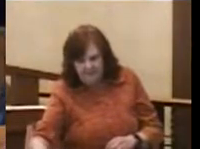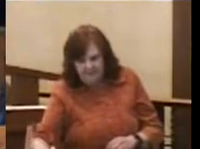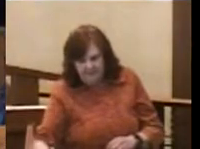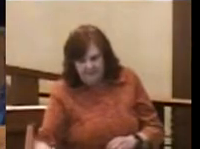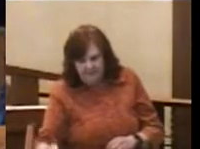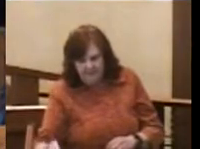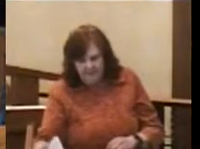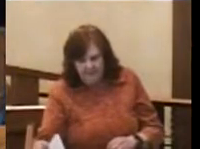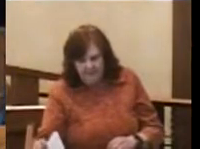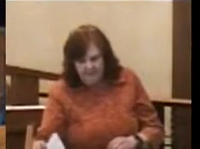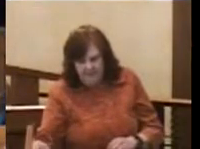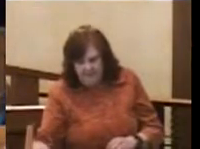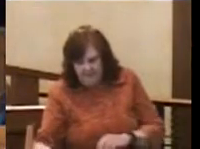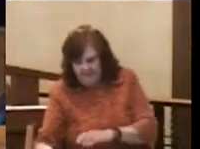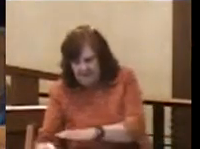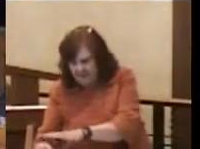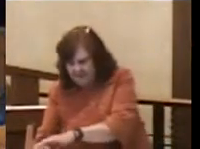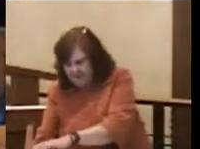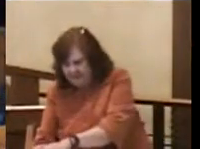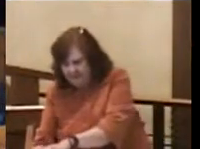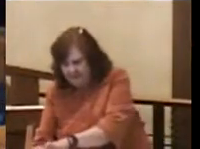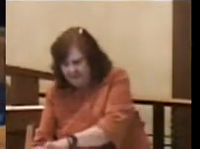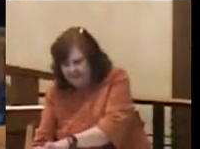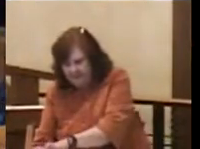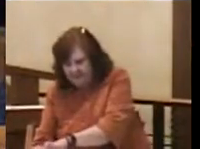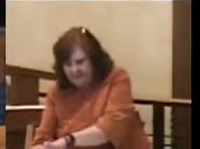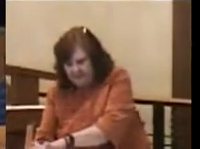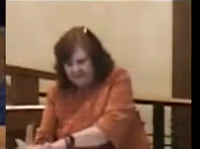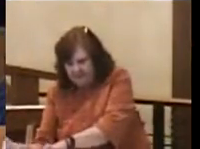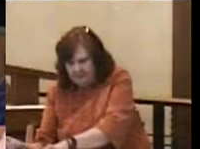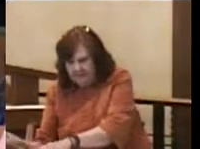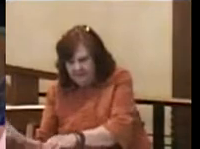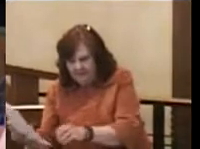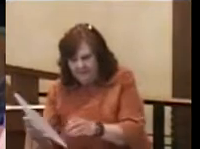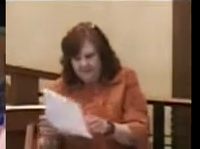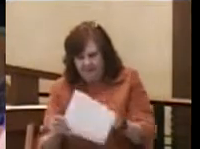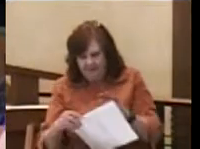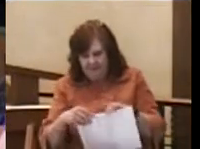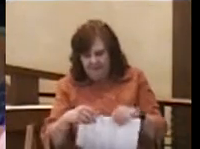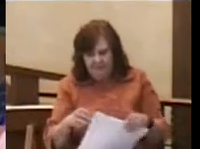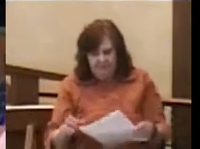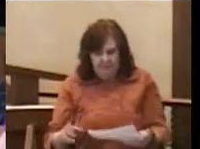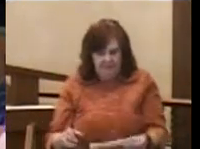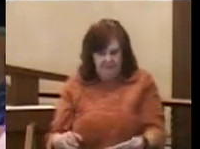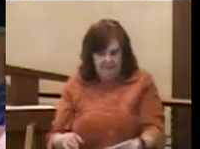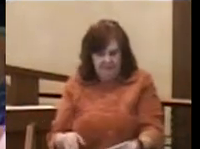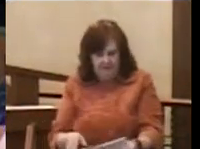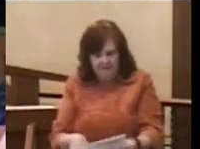Thank you.